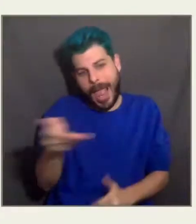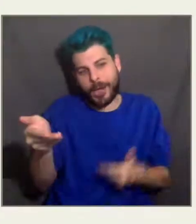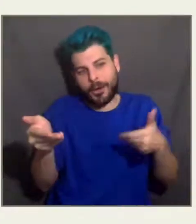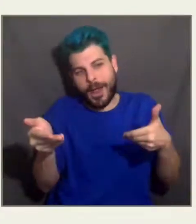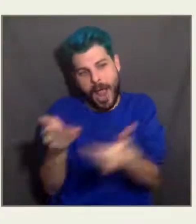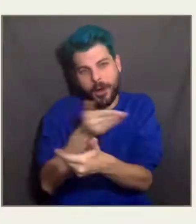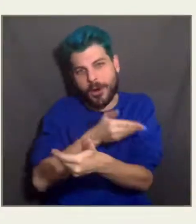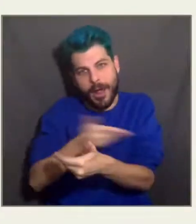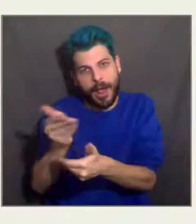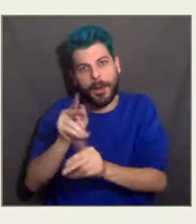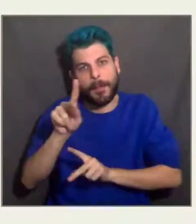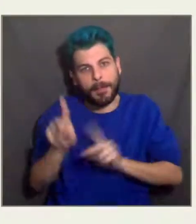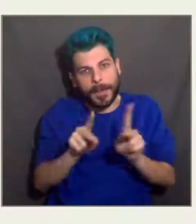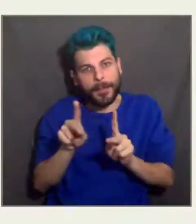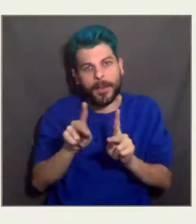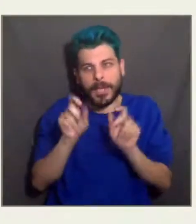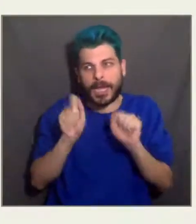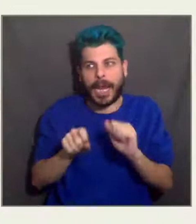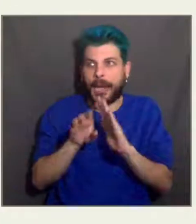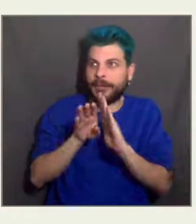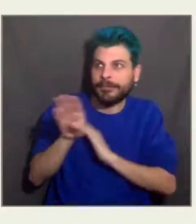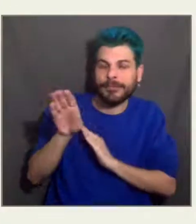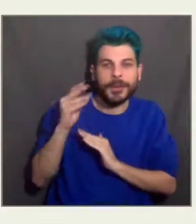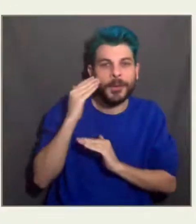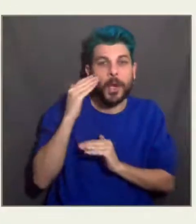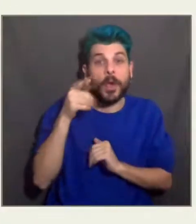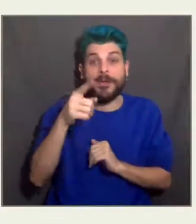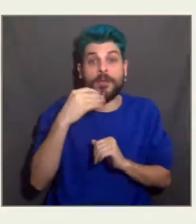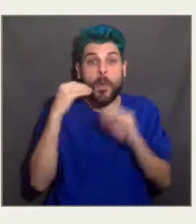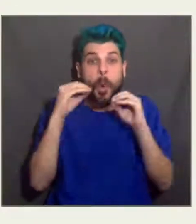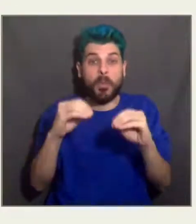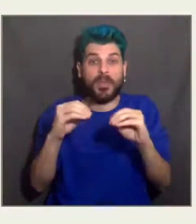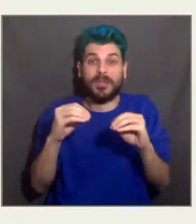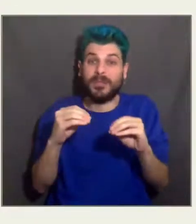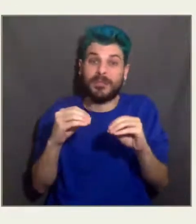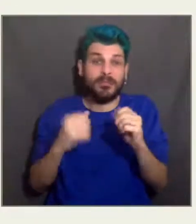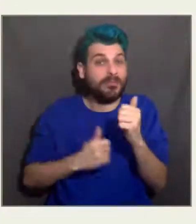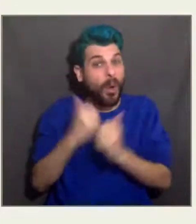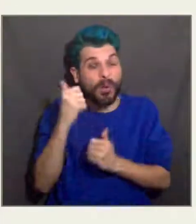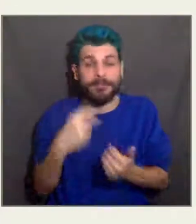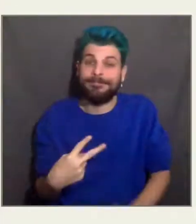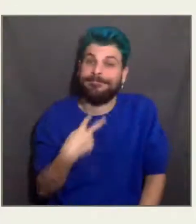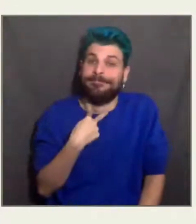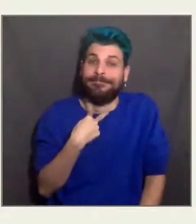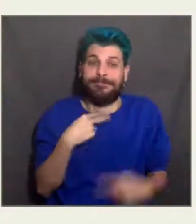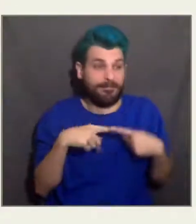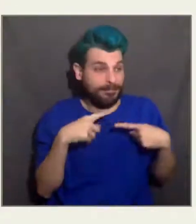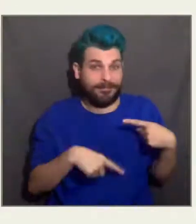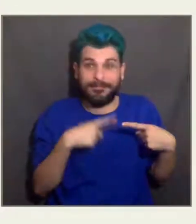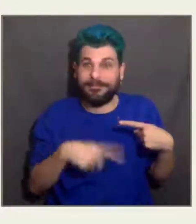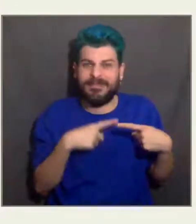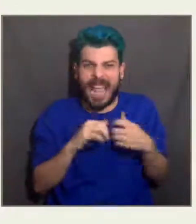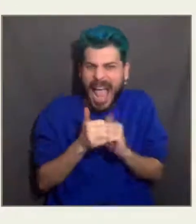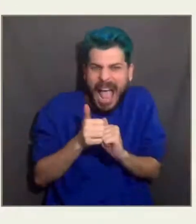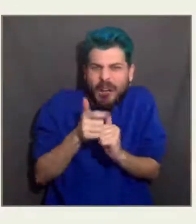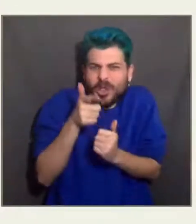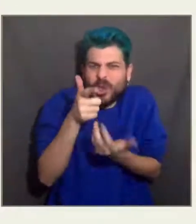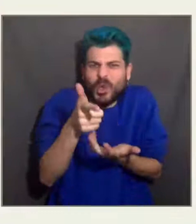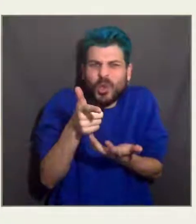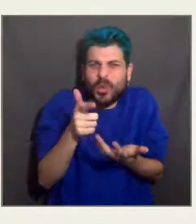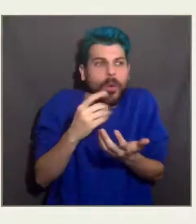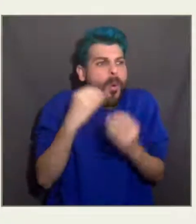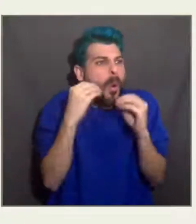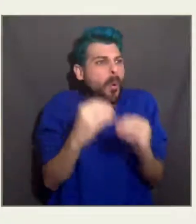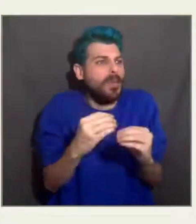removed. Because once you've been homeless, how do you get out? How do you stay housed once we've gotten